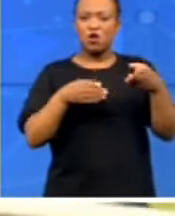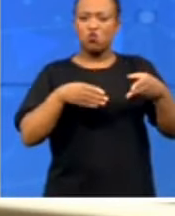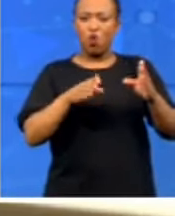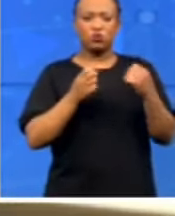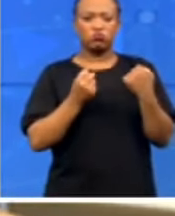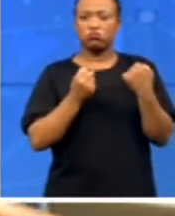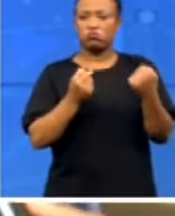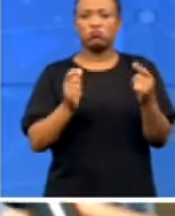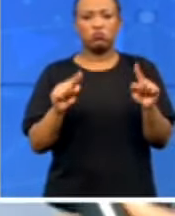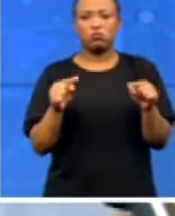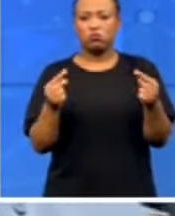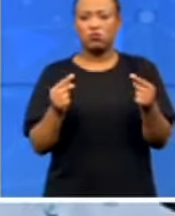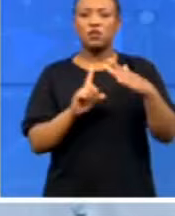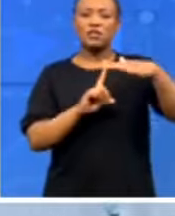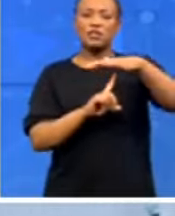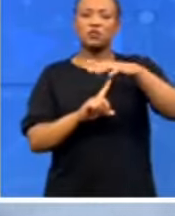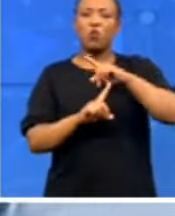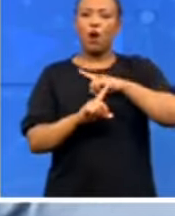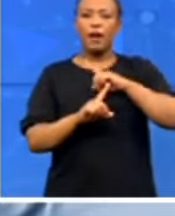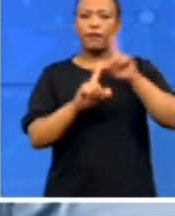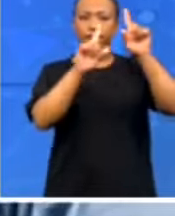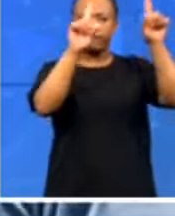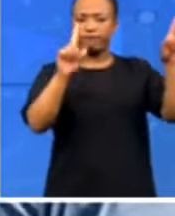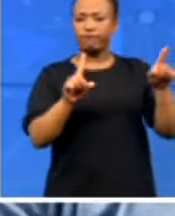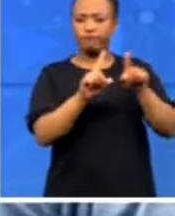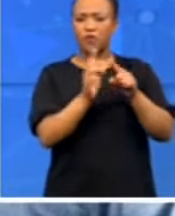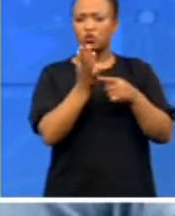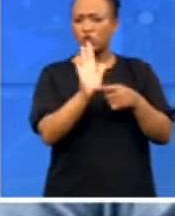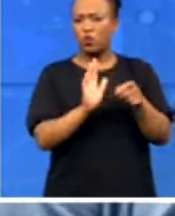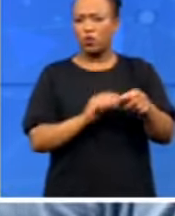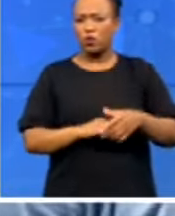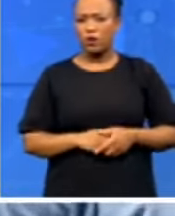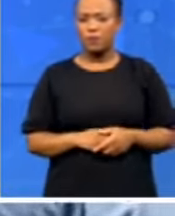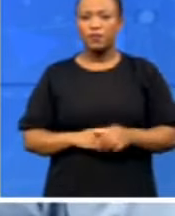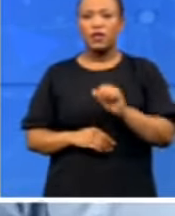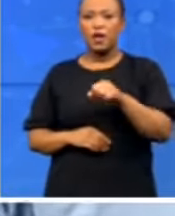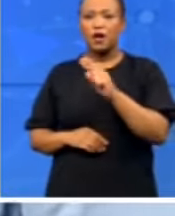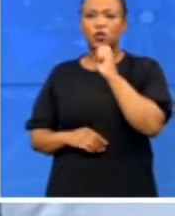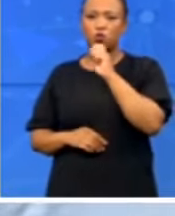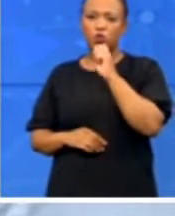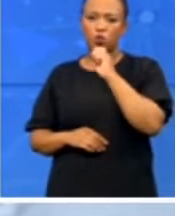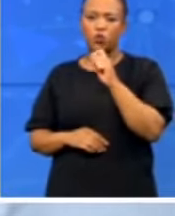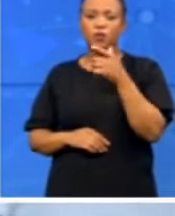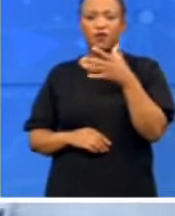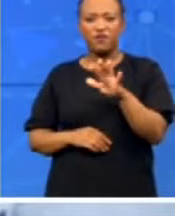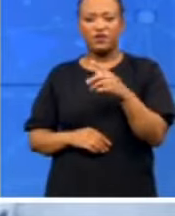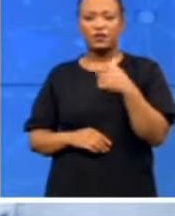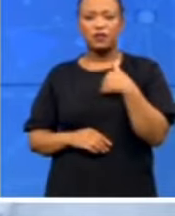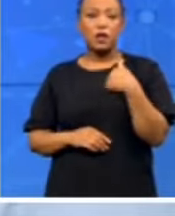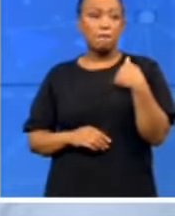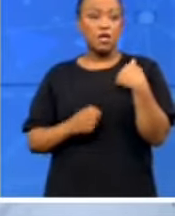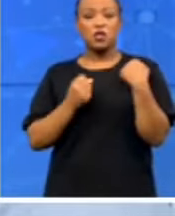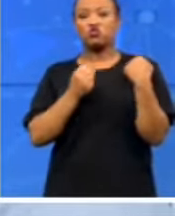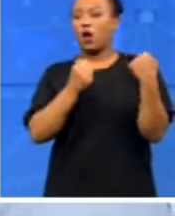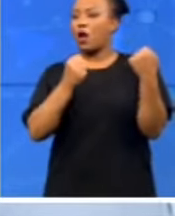is that? That is truly the case. I've done a bit of a drive around here to see for myself what